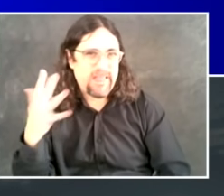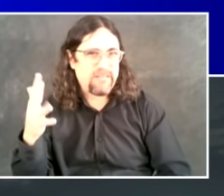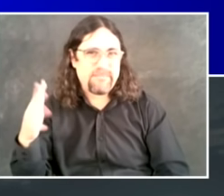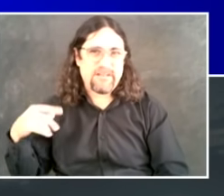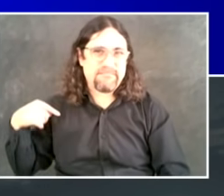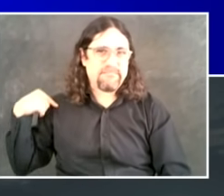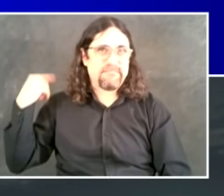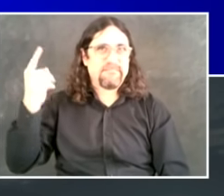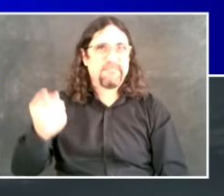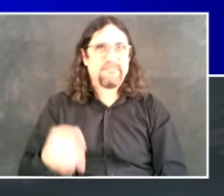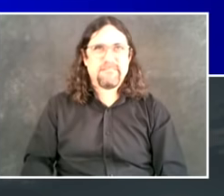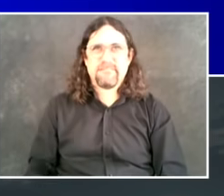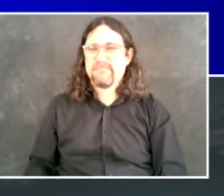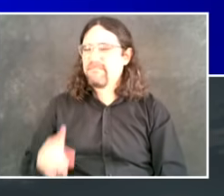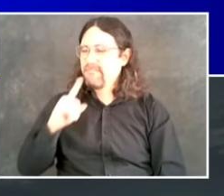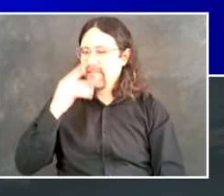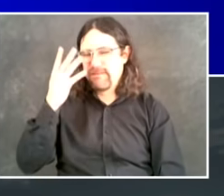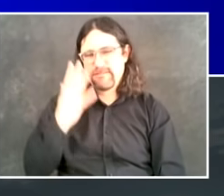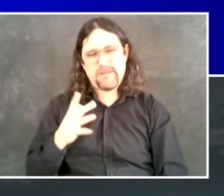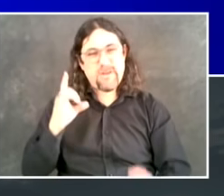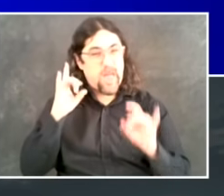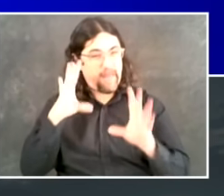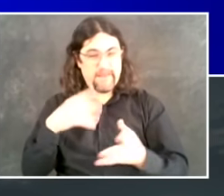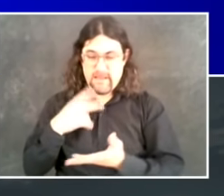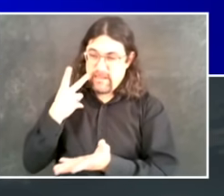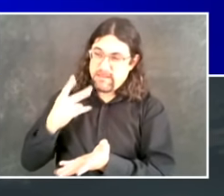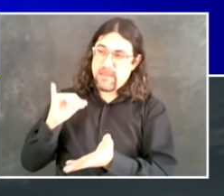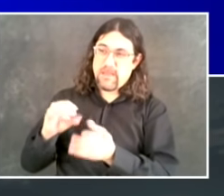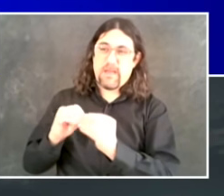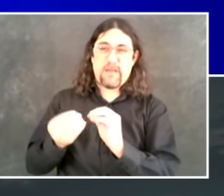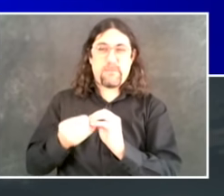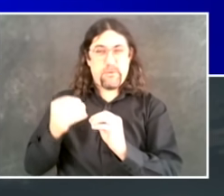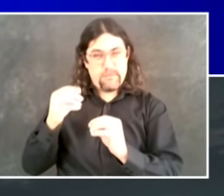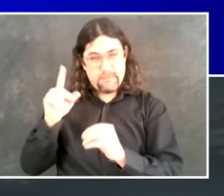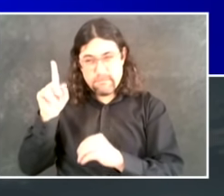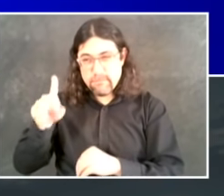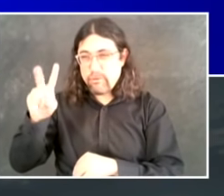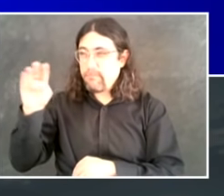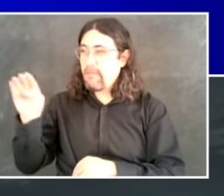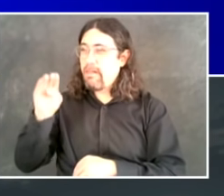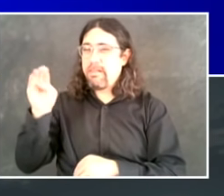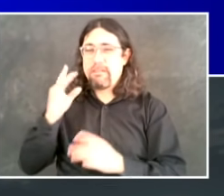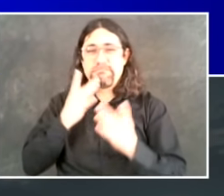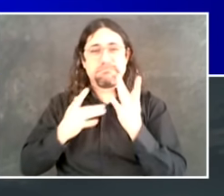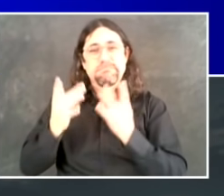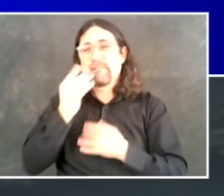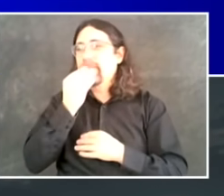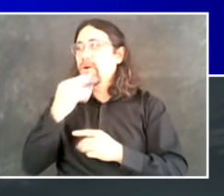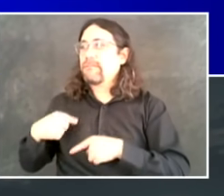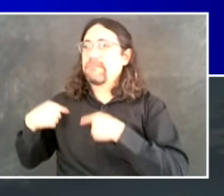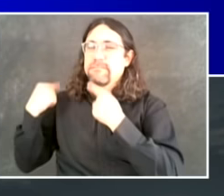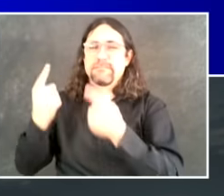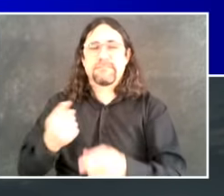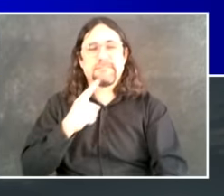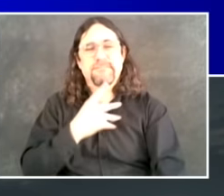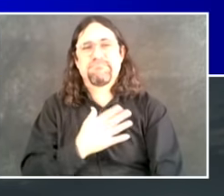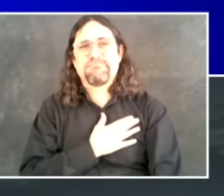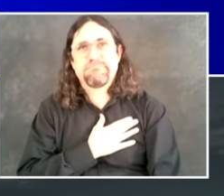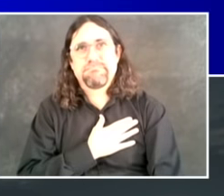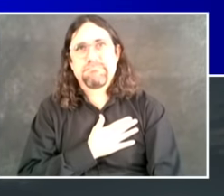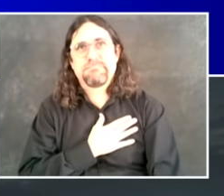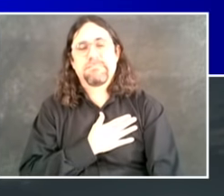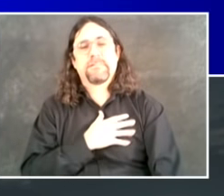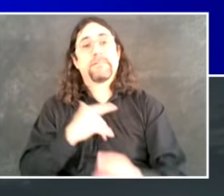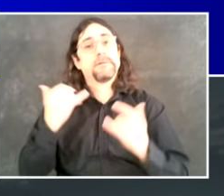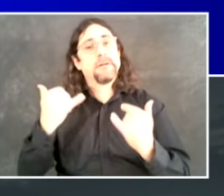something we've been trying to fight back for years. Now that number, even though we don't have all the facts yet, and we're still trying to